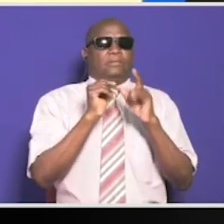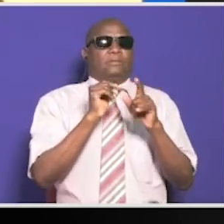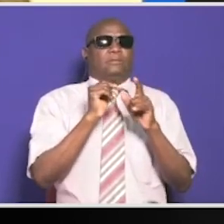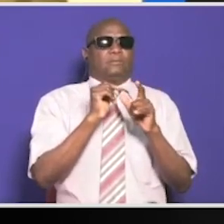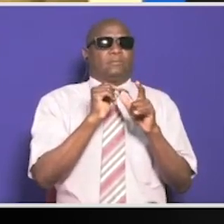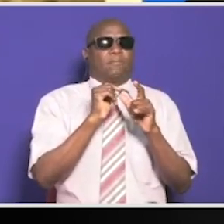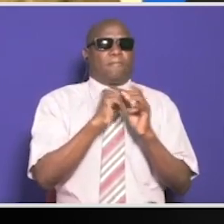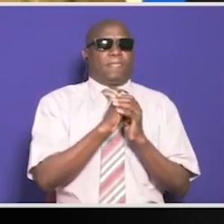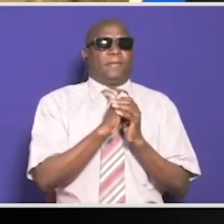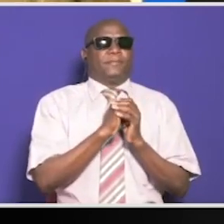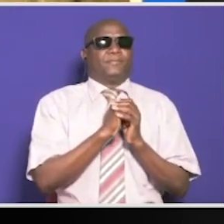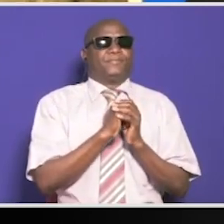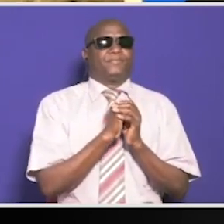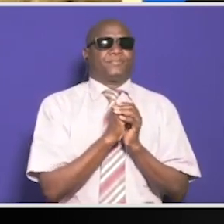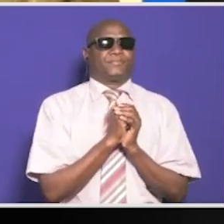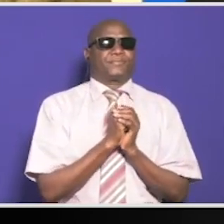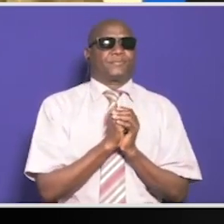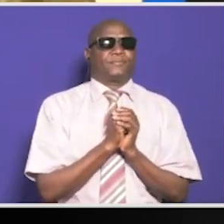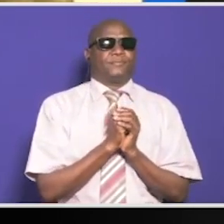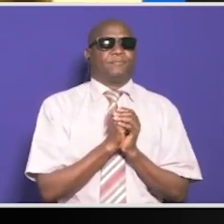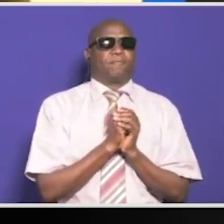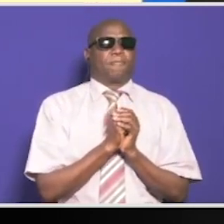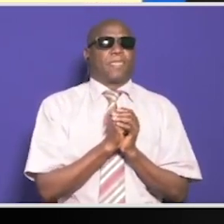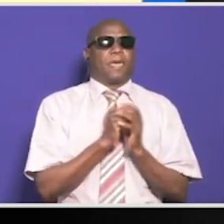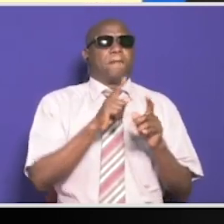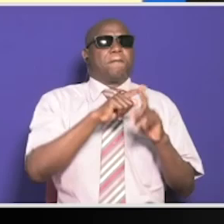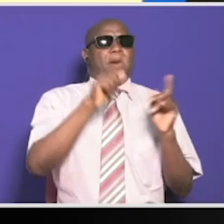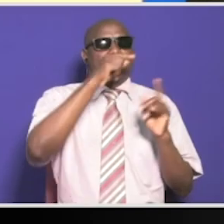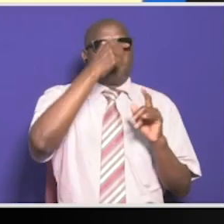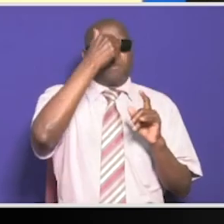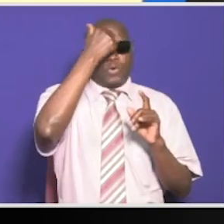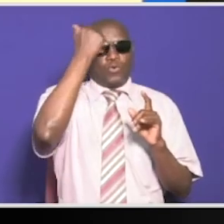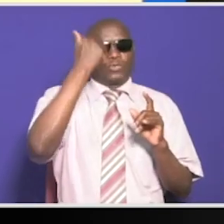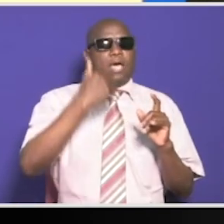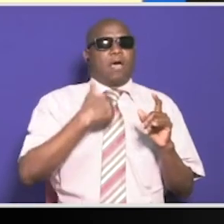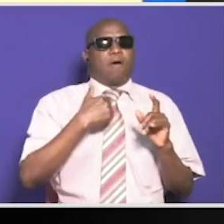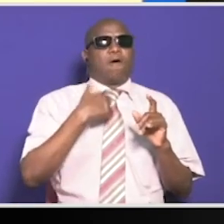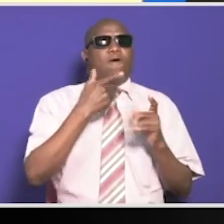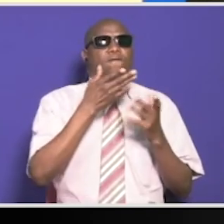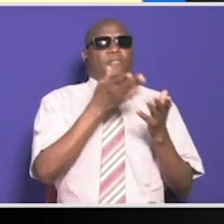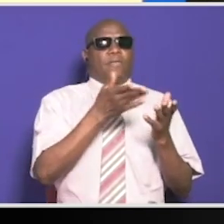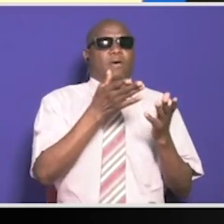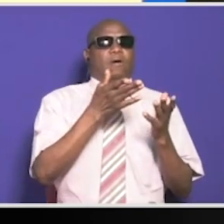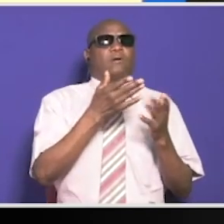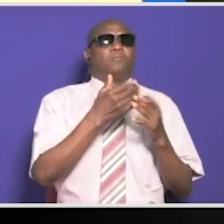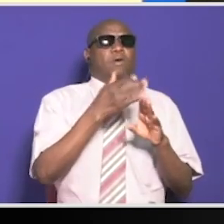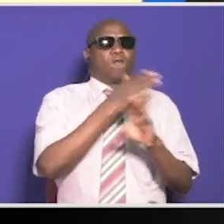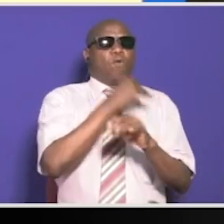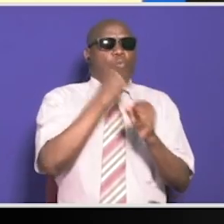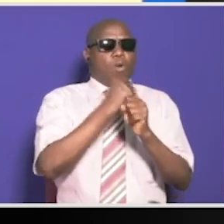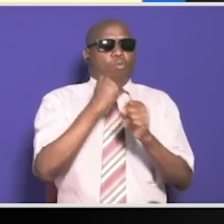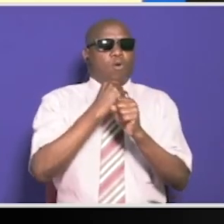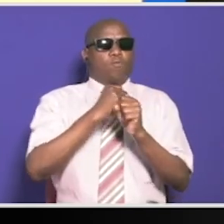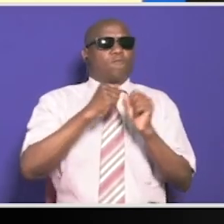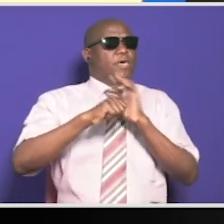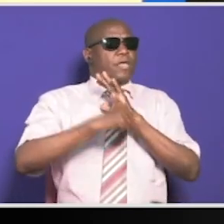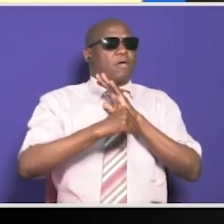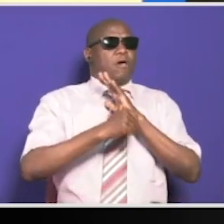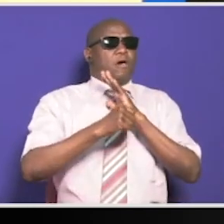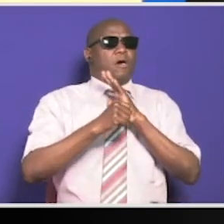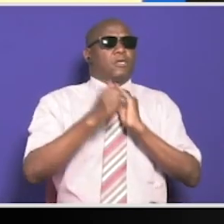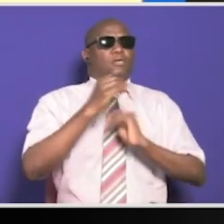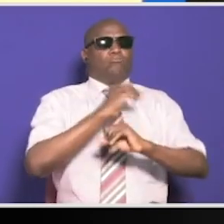hands of the private sector. But because we already had an elaborate risk mitigation framework around that